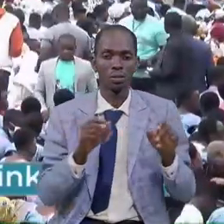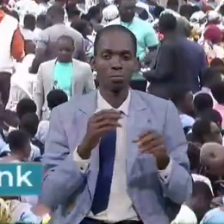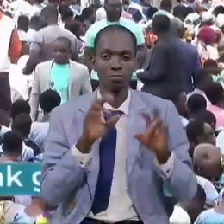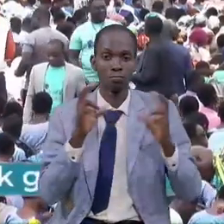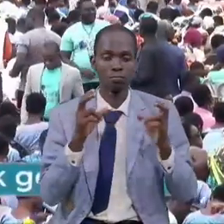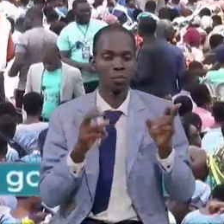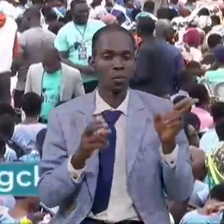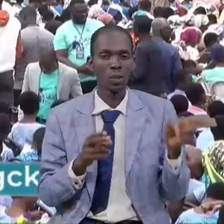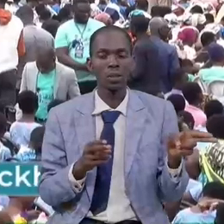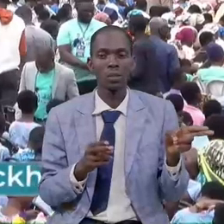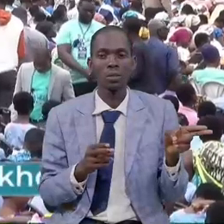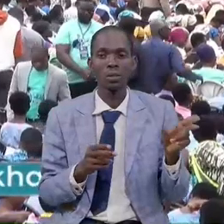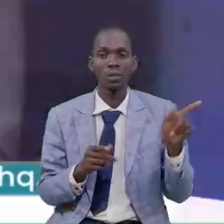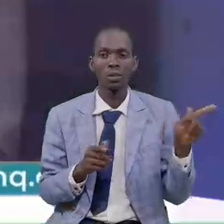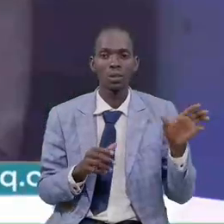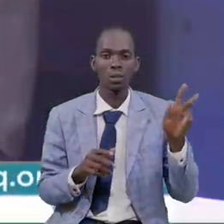gckhq.org/connect,